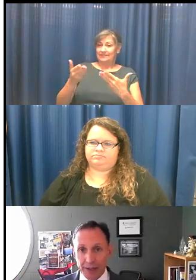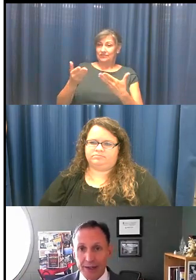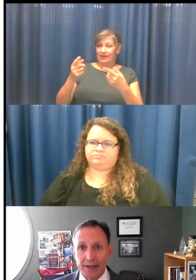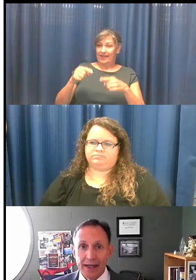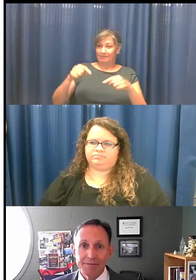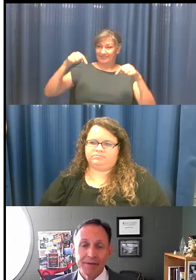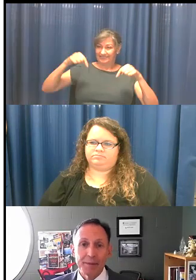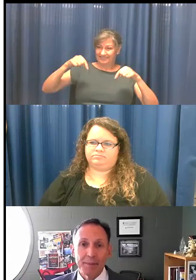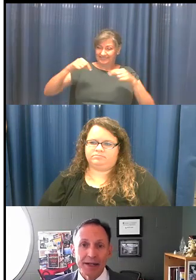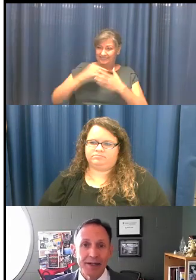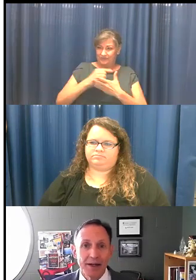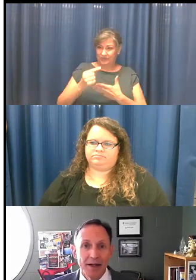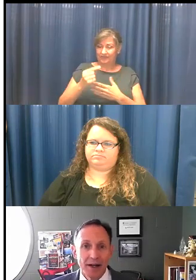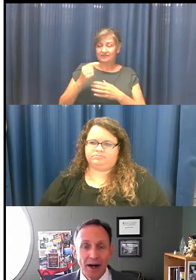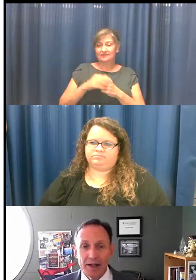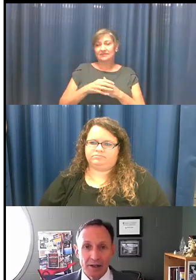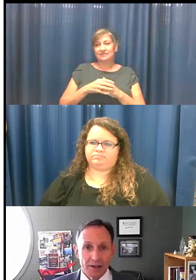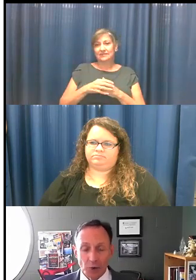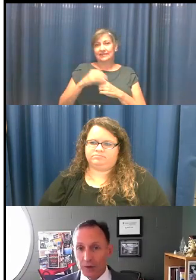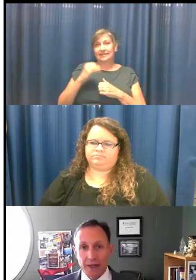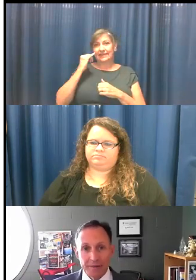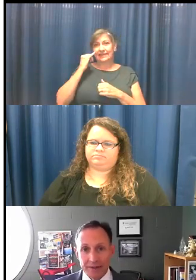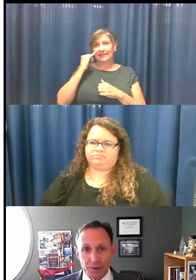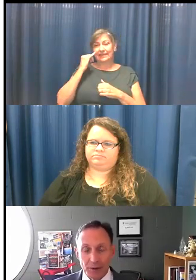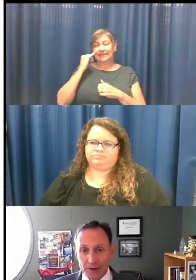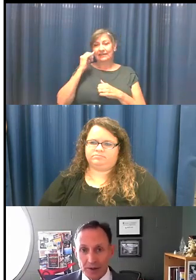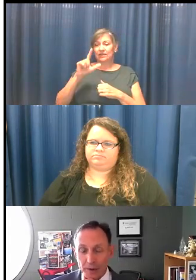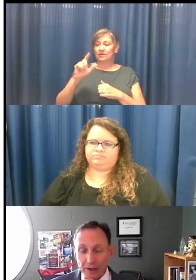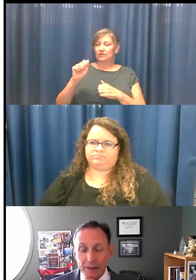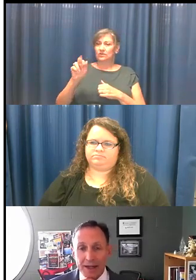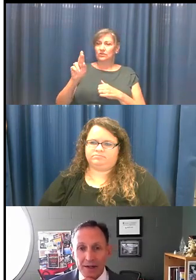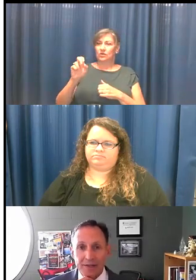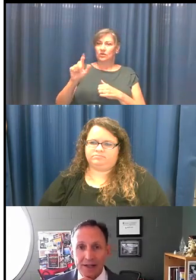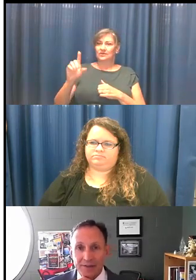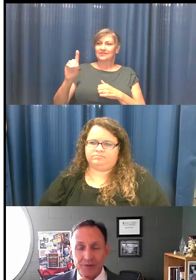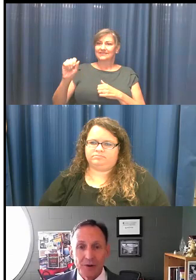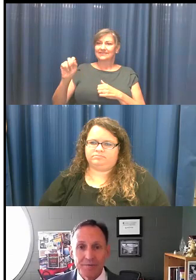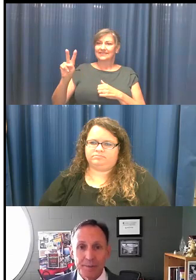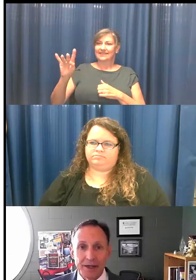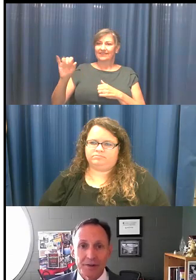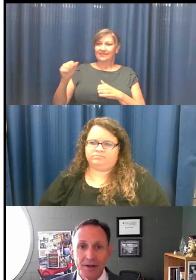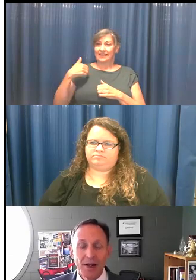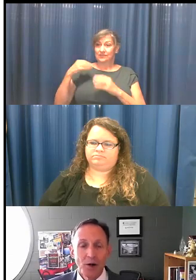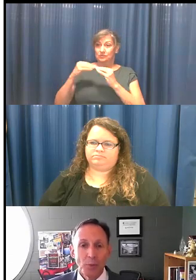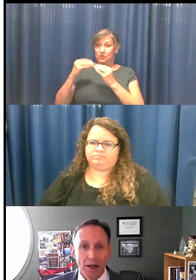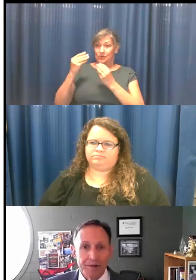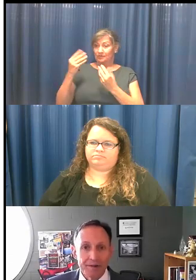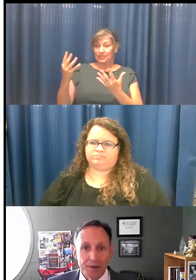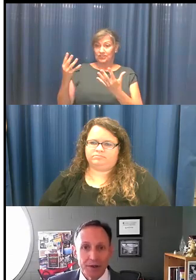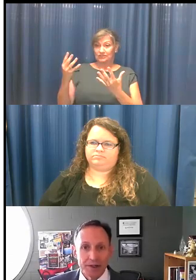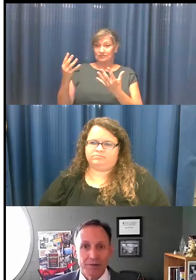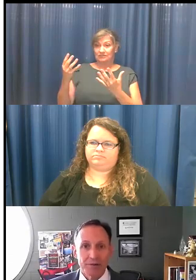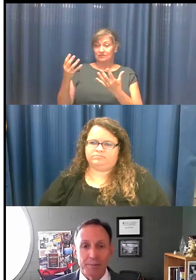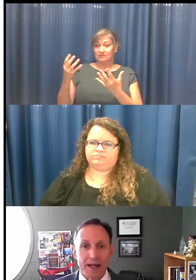this week. If anybody, Laurel Davies or anybody else has additional information, would love it